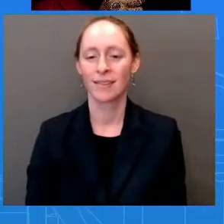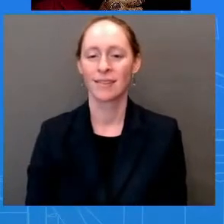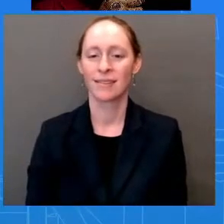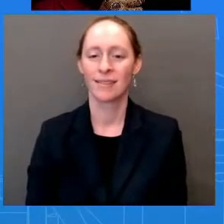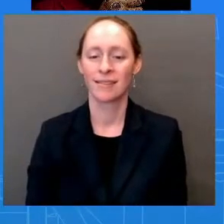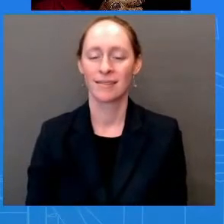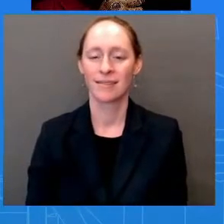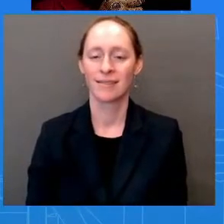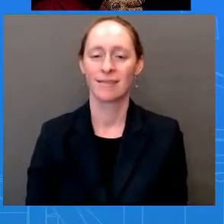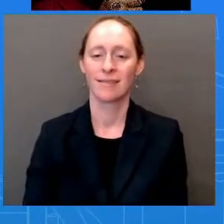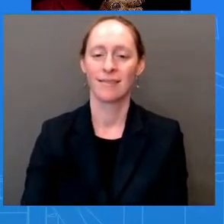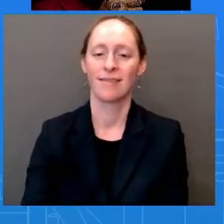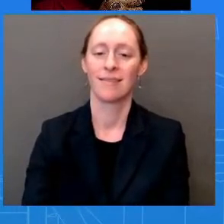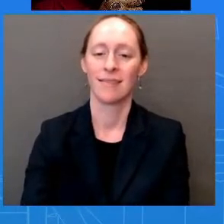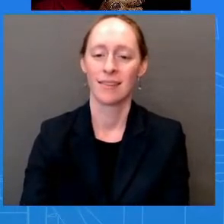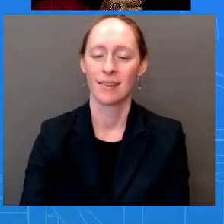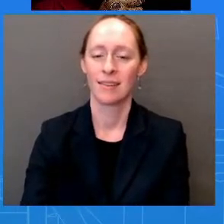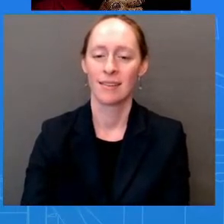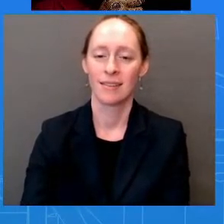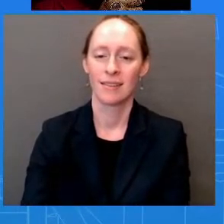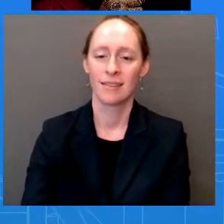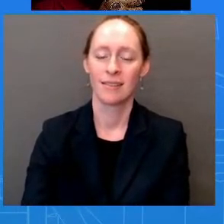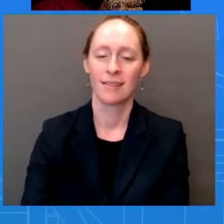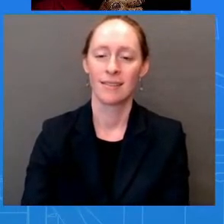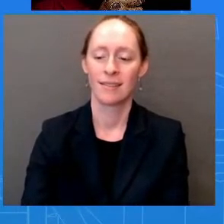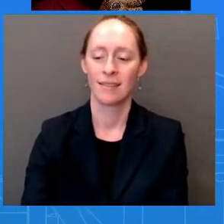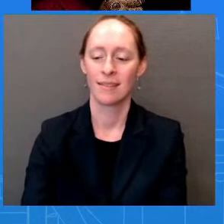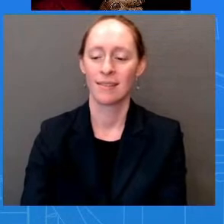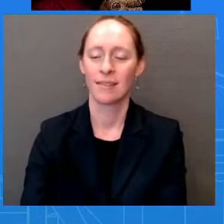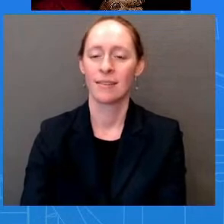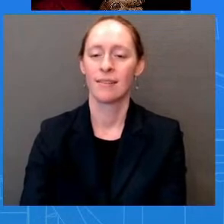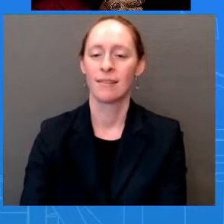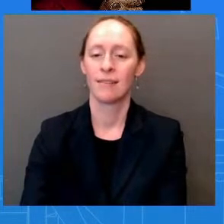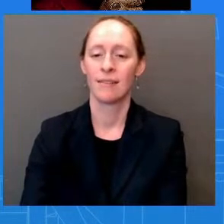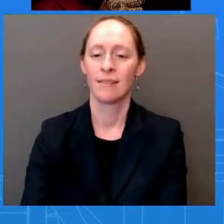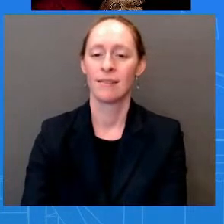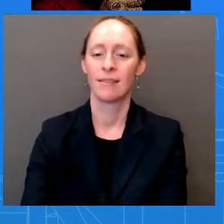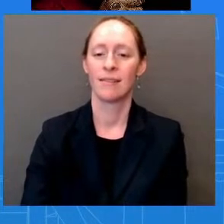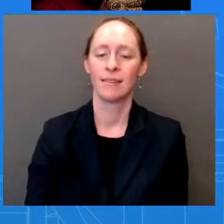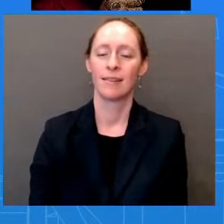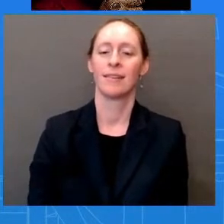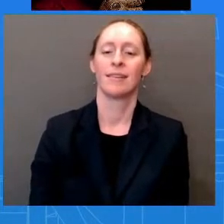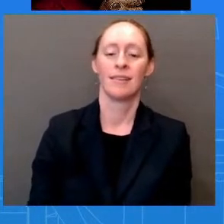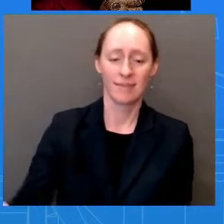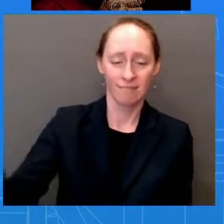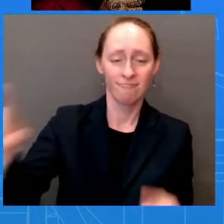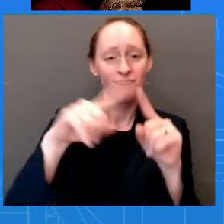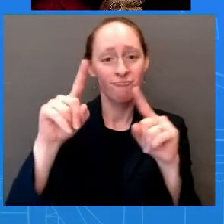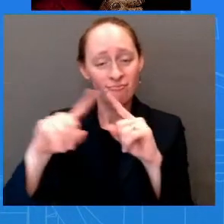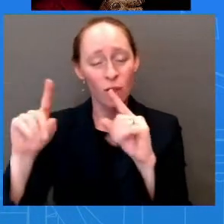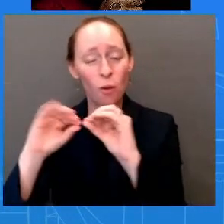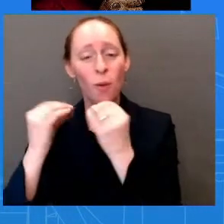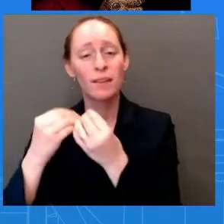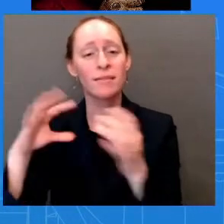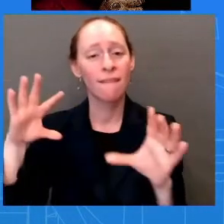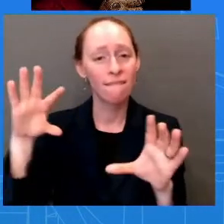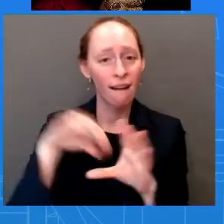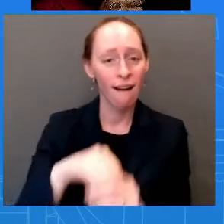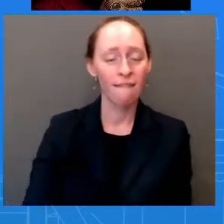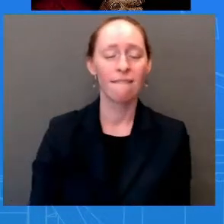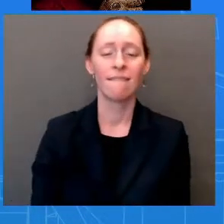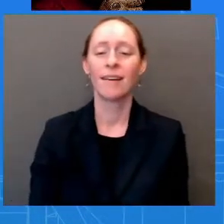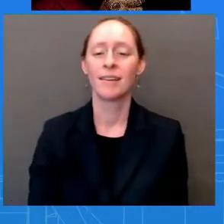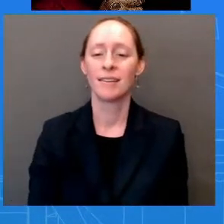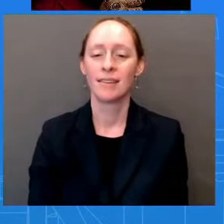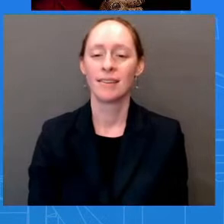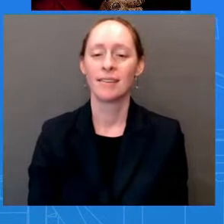touch with the parties involved in this really critical, important issue. Okay. I think just to drill down on this part of it, not to belabor the